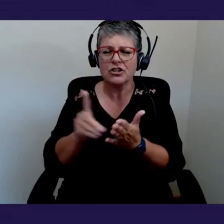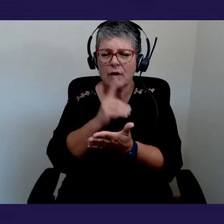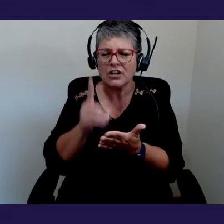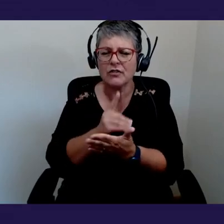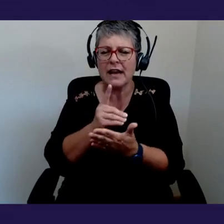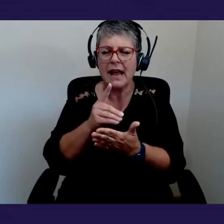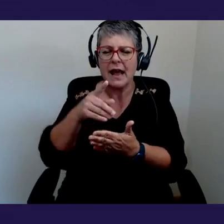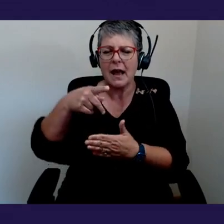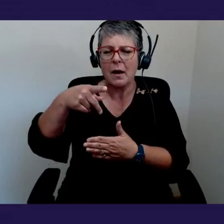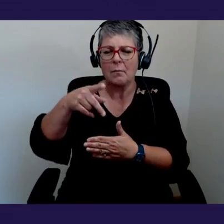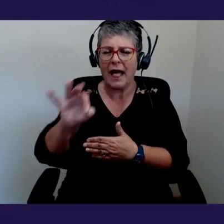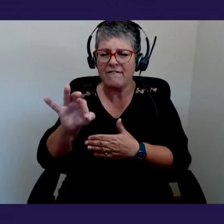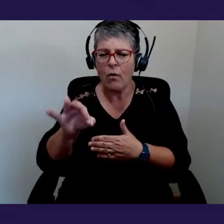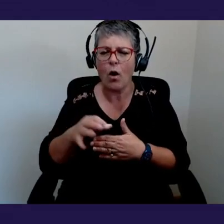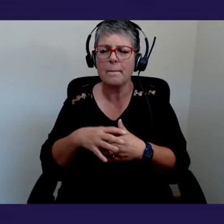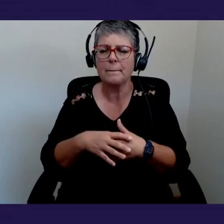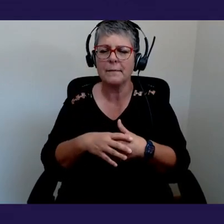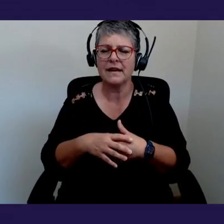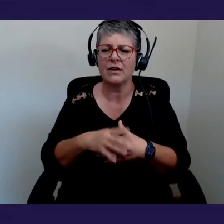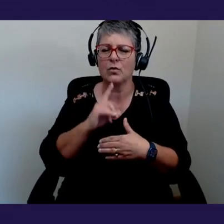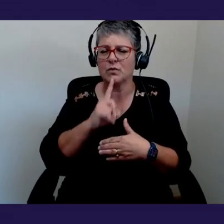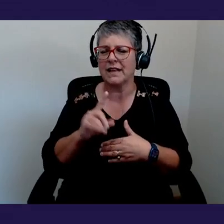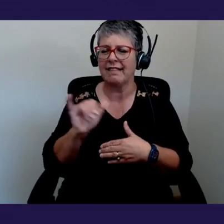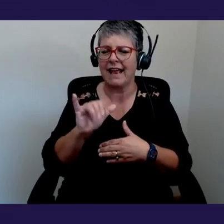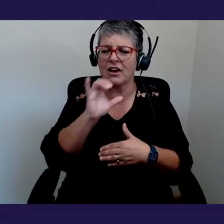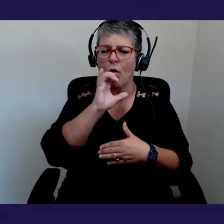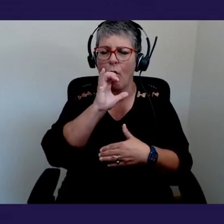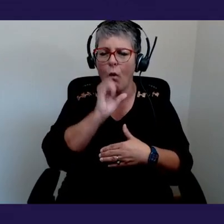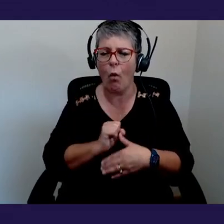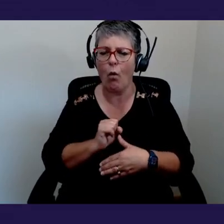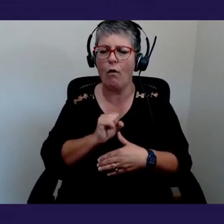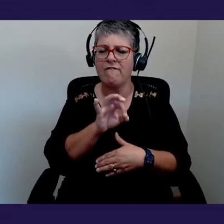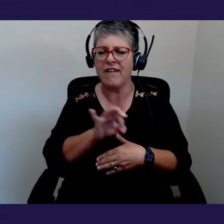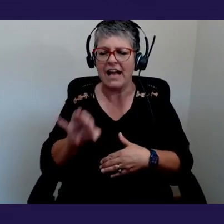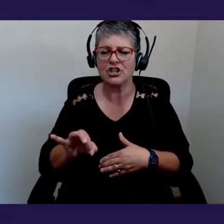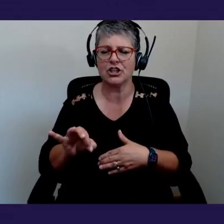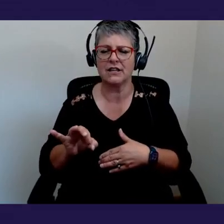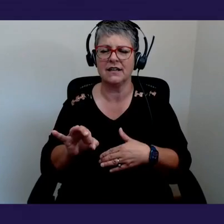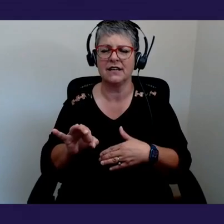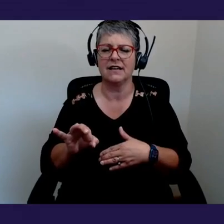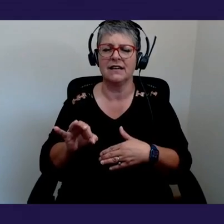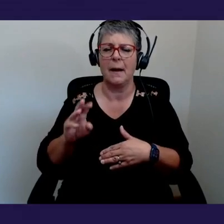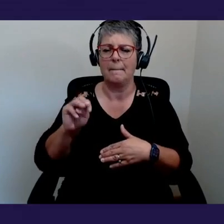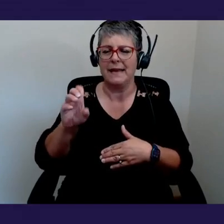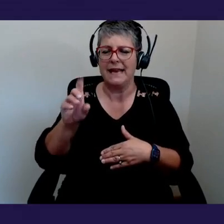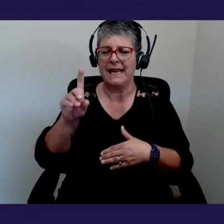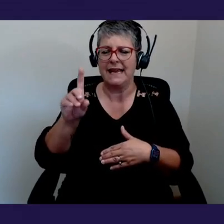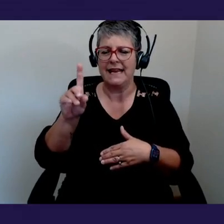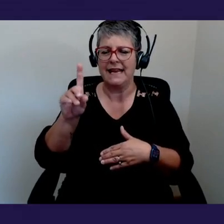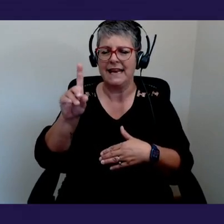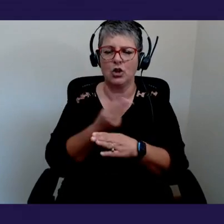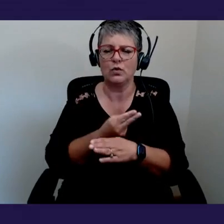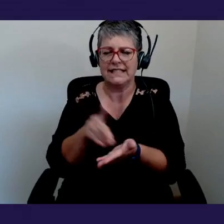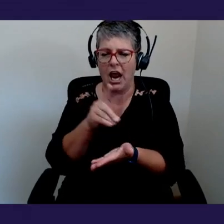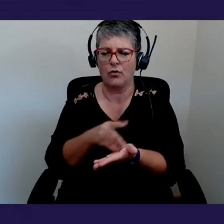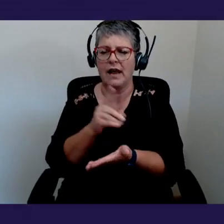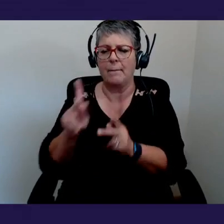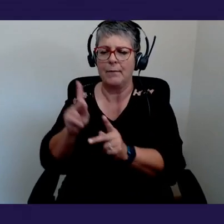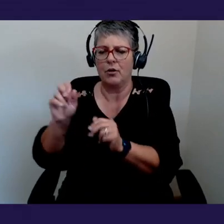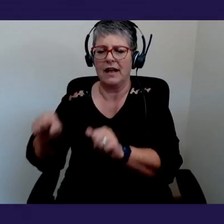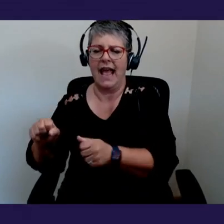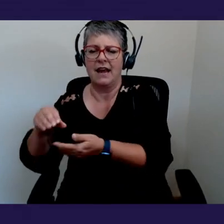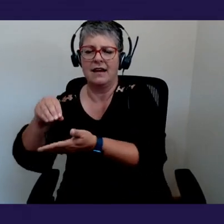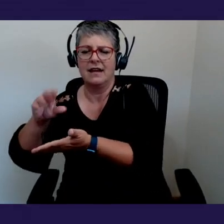smartphone-based version of an old-fashioned media use diary. And within 6 clicks, people can record any encounter with relevant information about a health